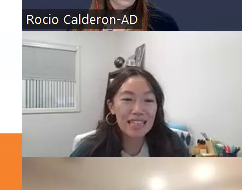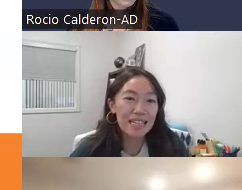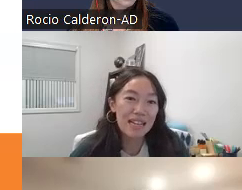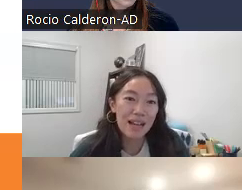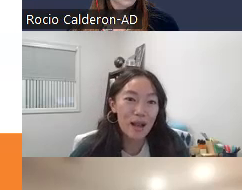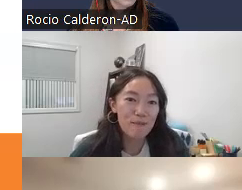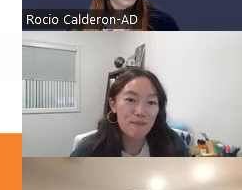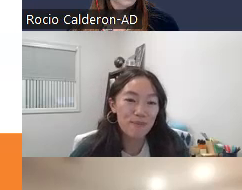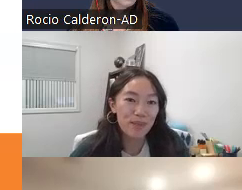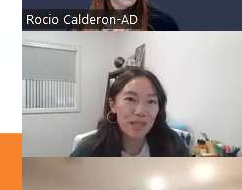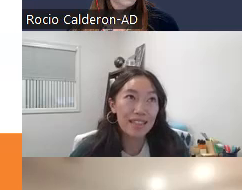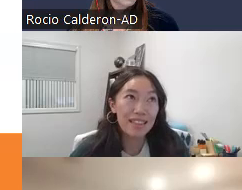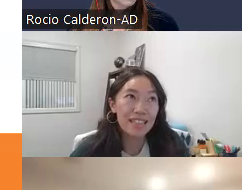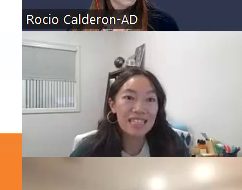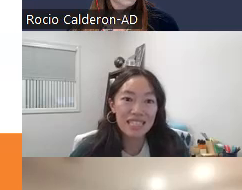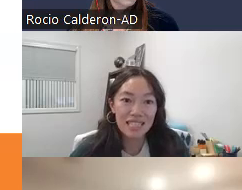of the